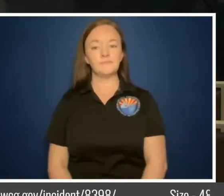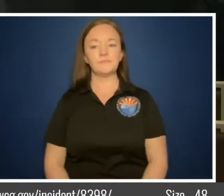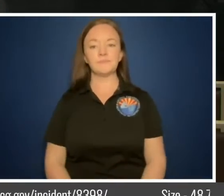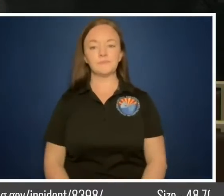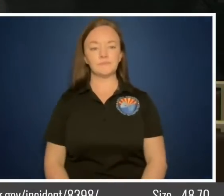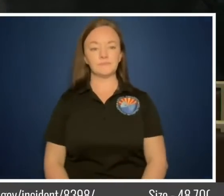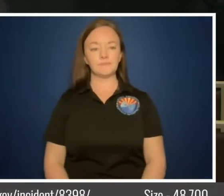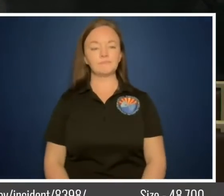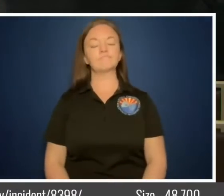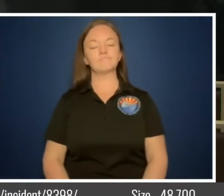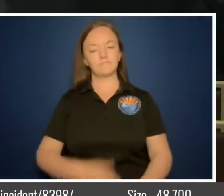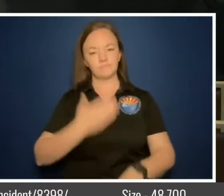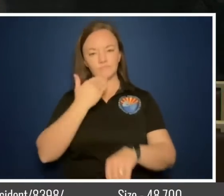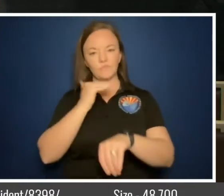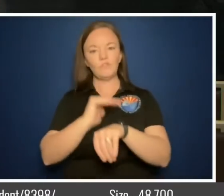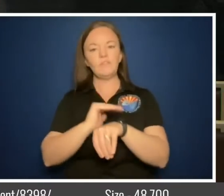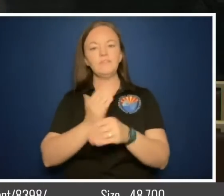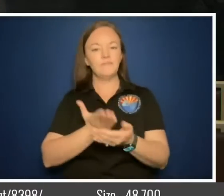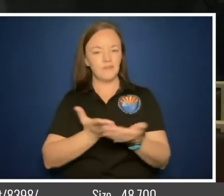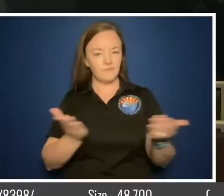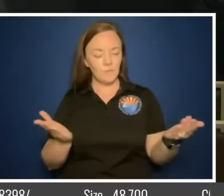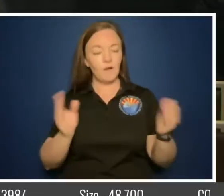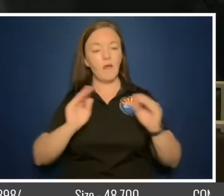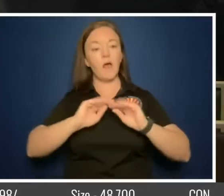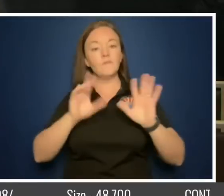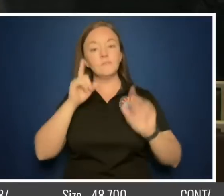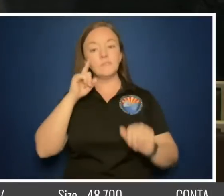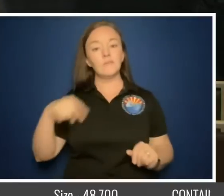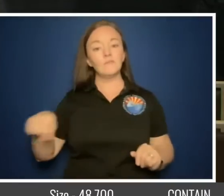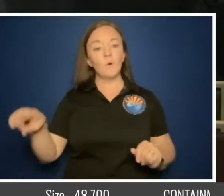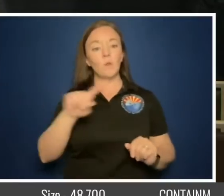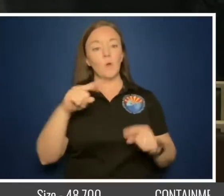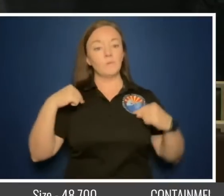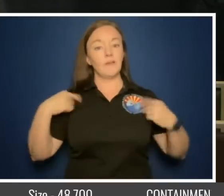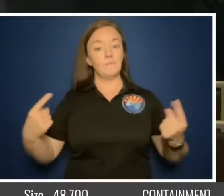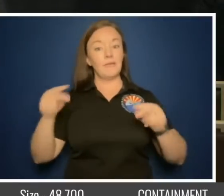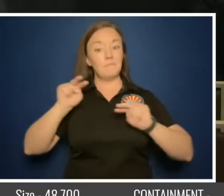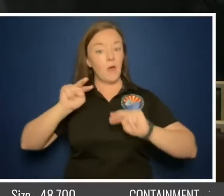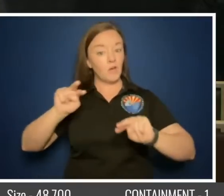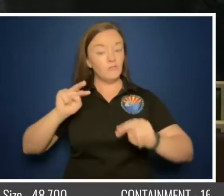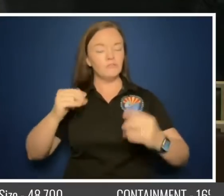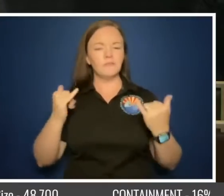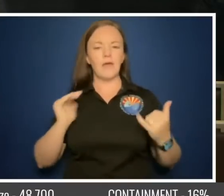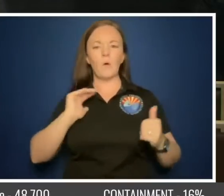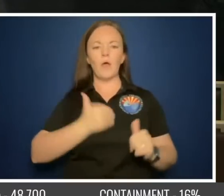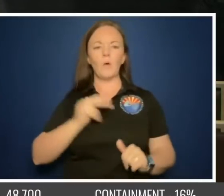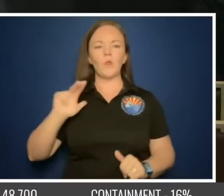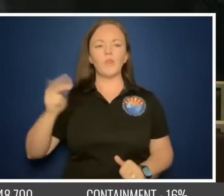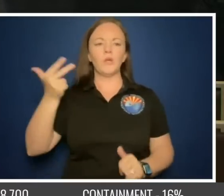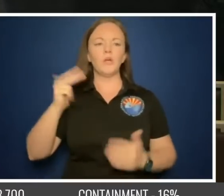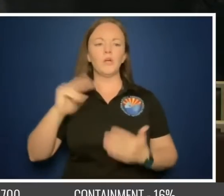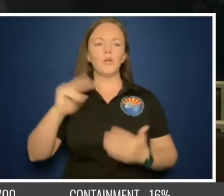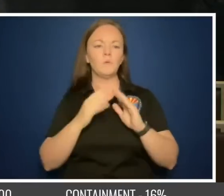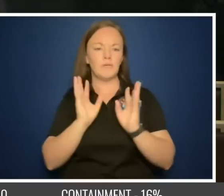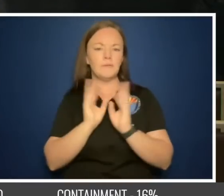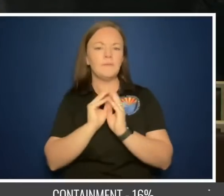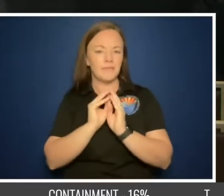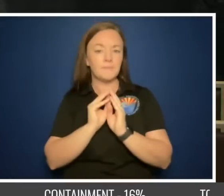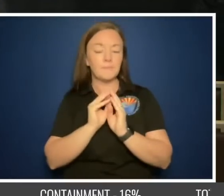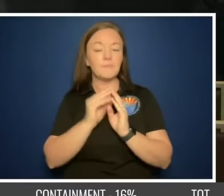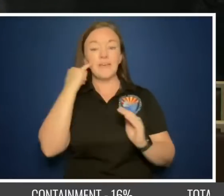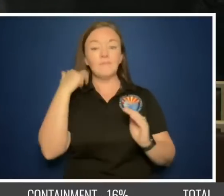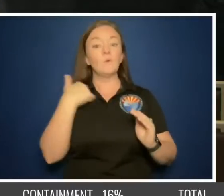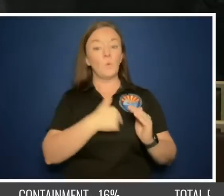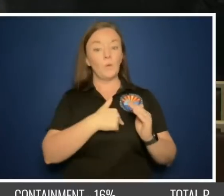All right, well, good evening, everyone. Obviously, for those of you that have been monitoring, this is our 3rd community meeting, and if we're doing these, it means the fire is still